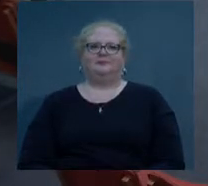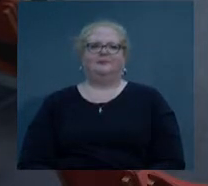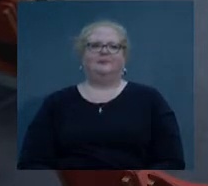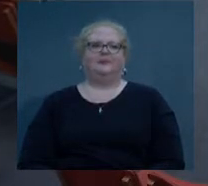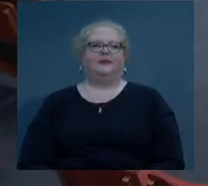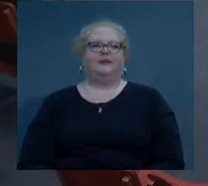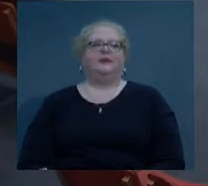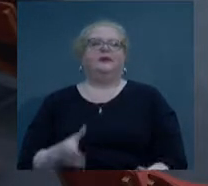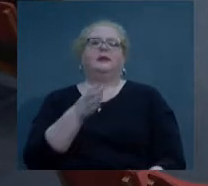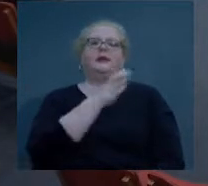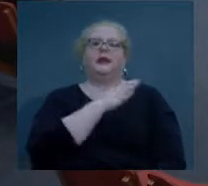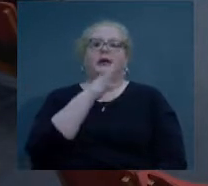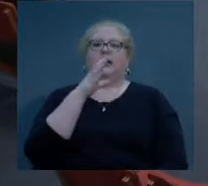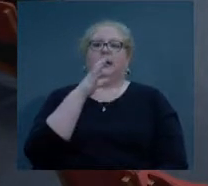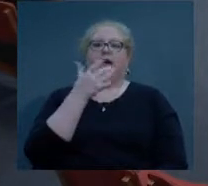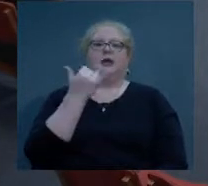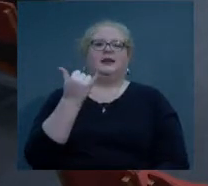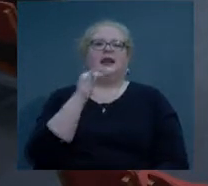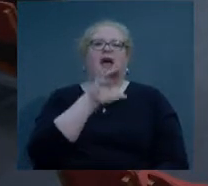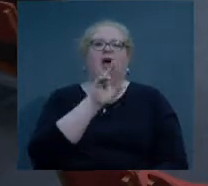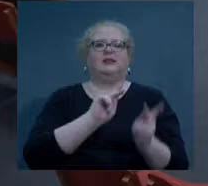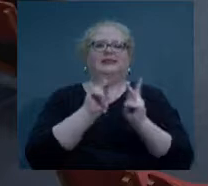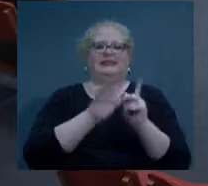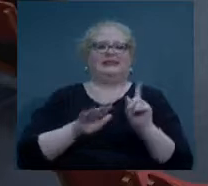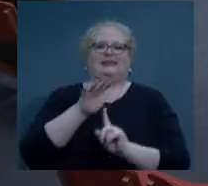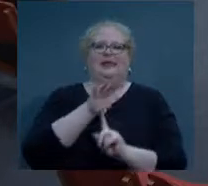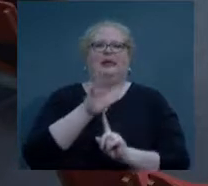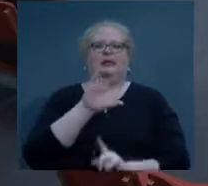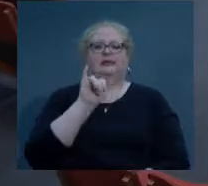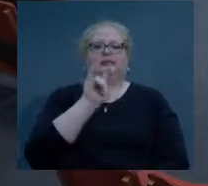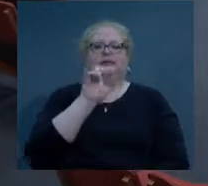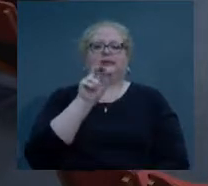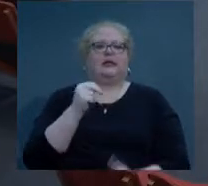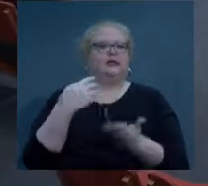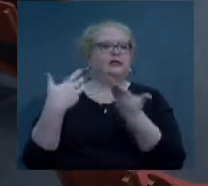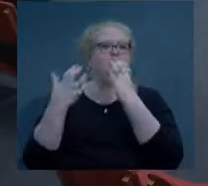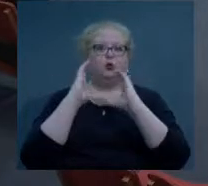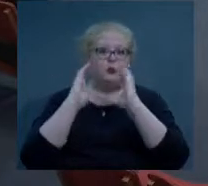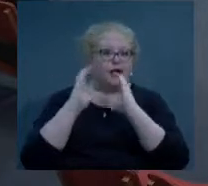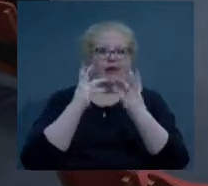Citizen communication. Would there be any?